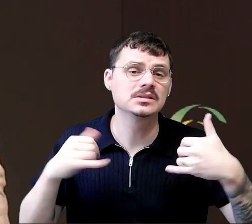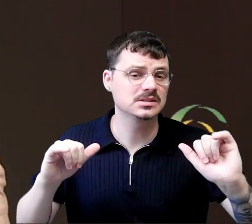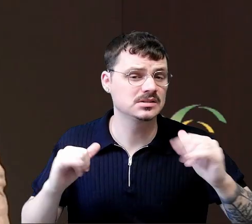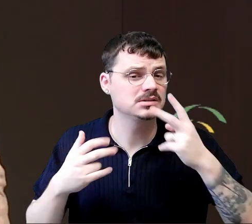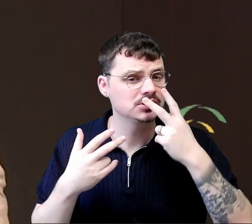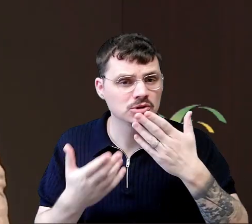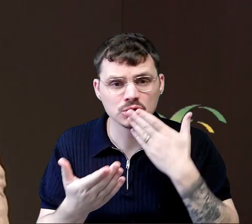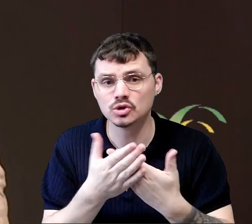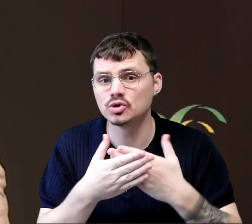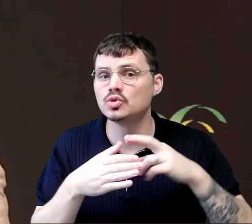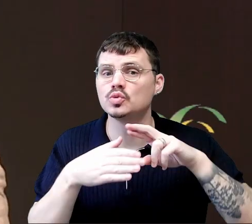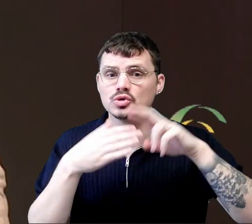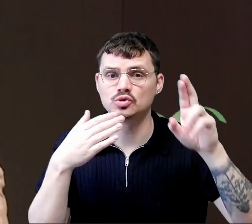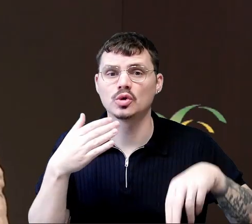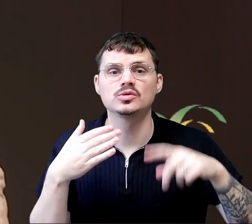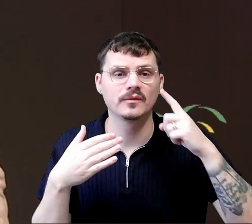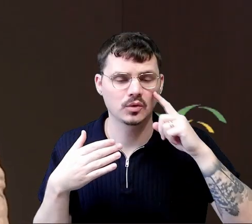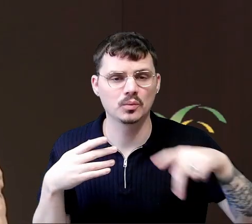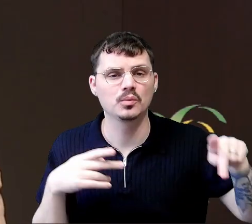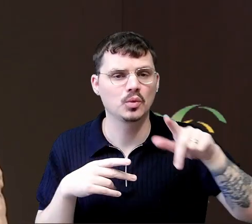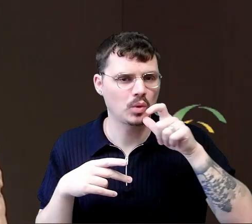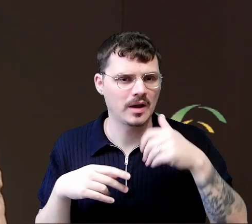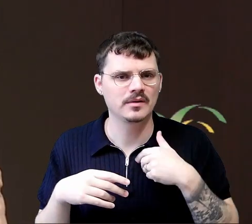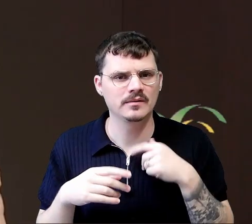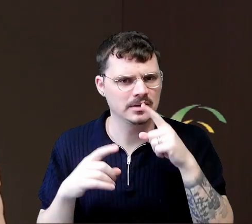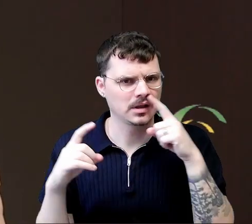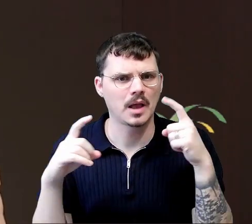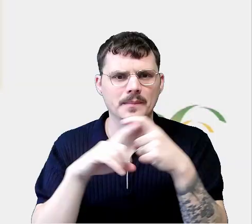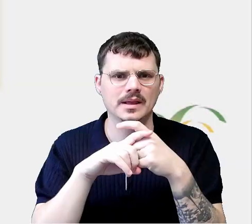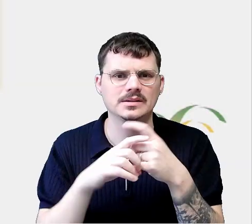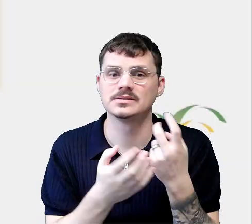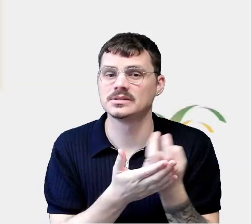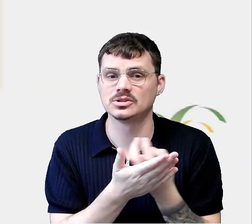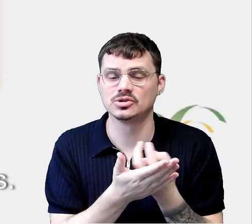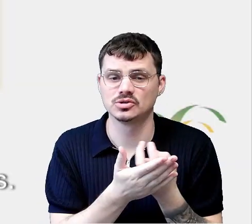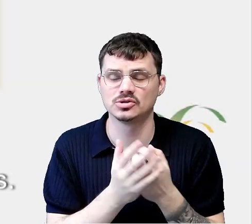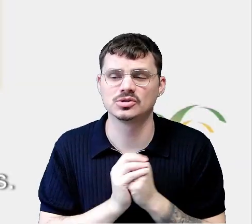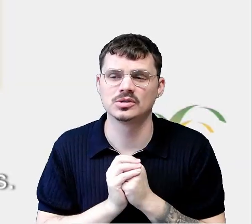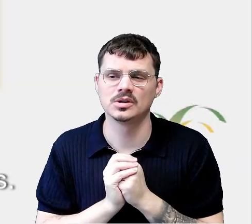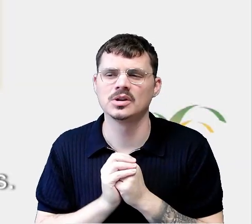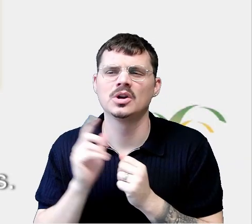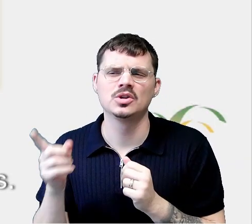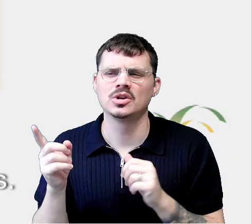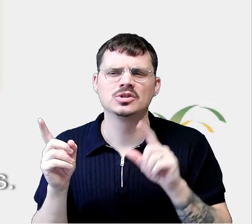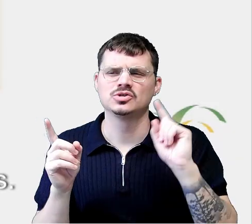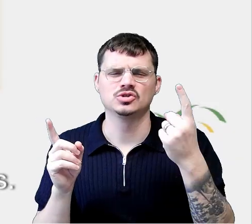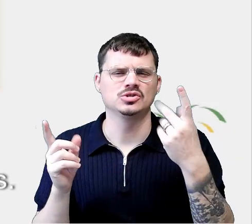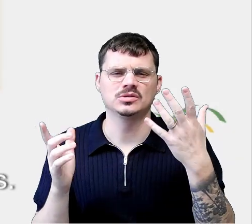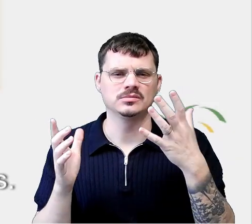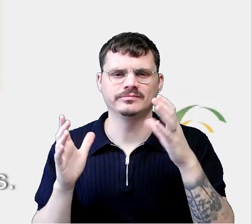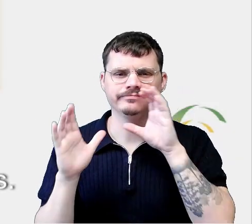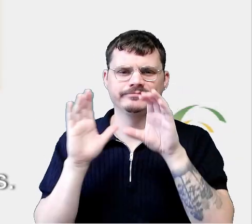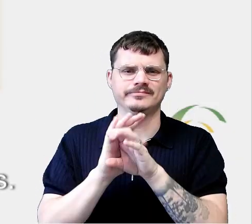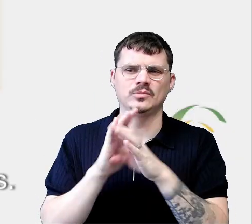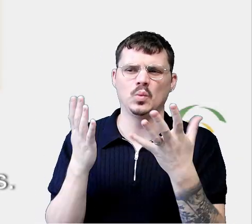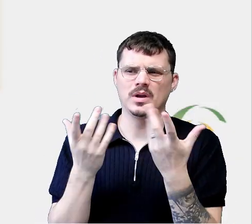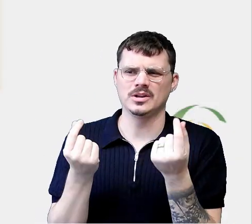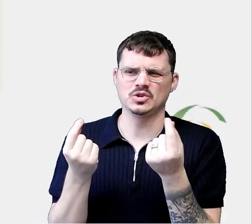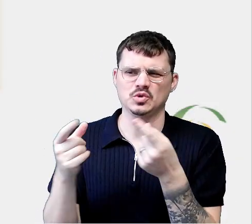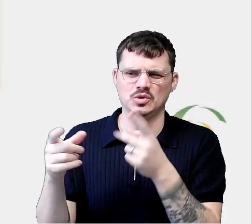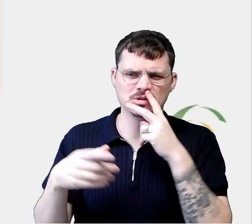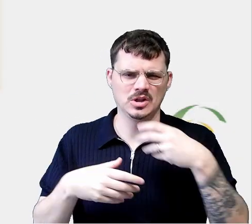good results for a lot of people with the more complicated forms of seizures. And this is just a schematic of what it